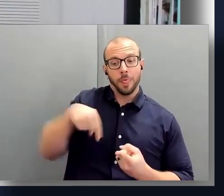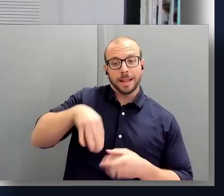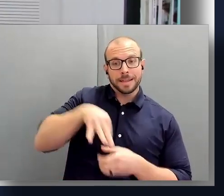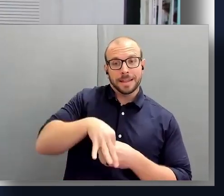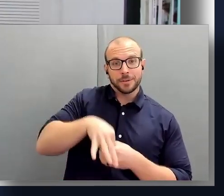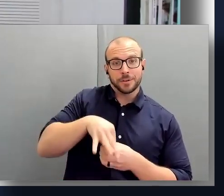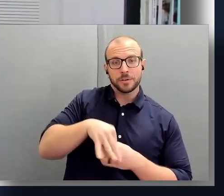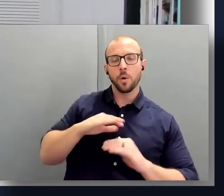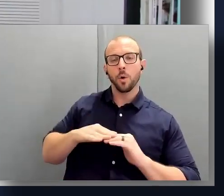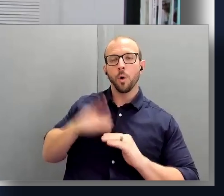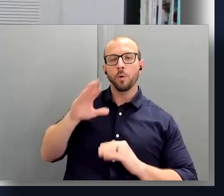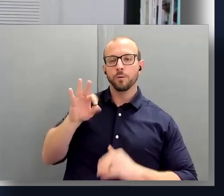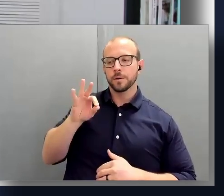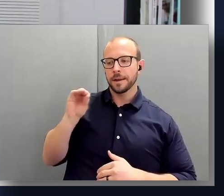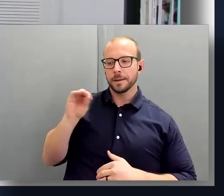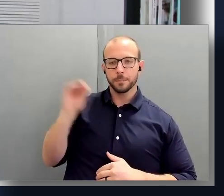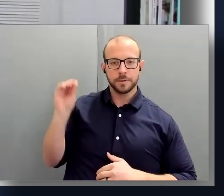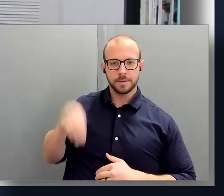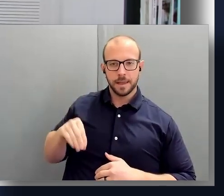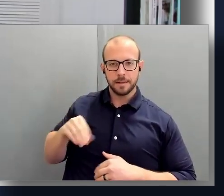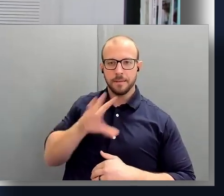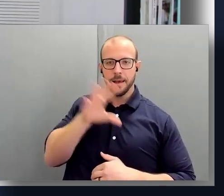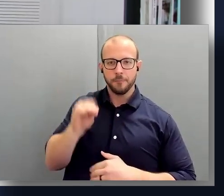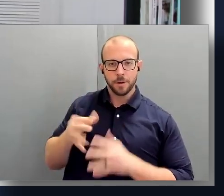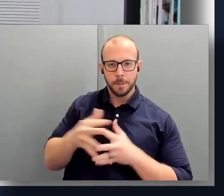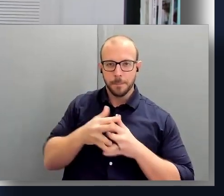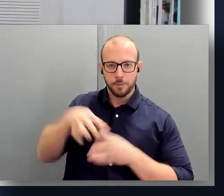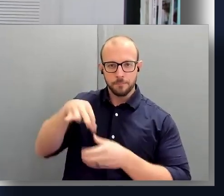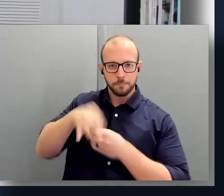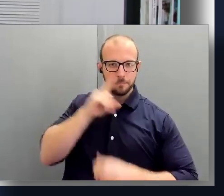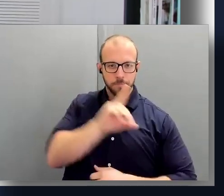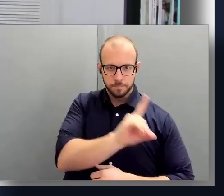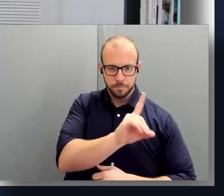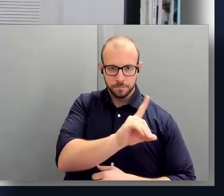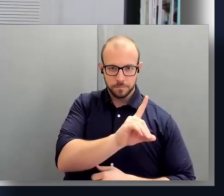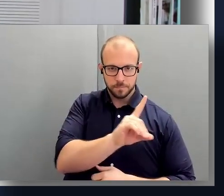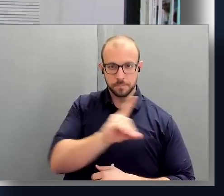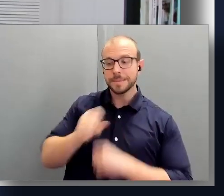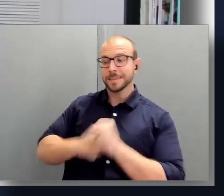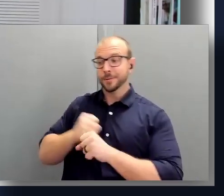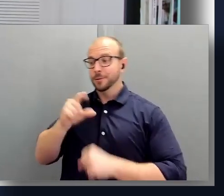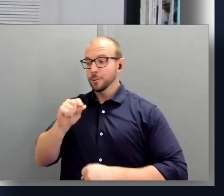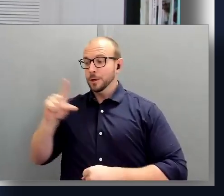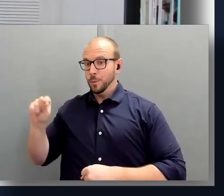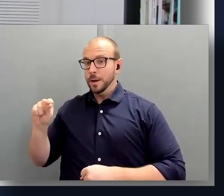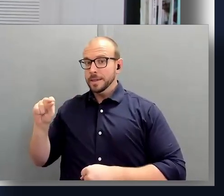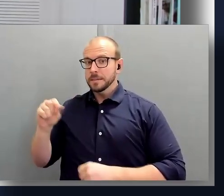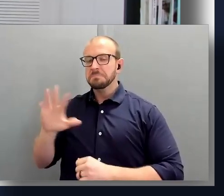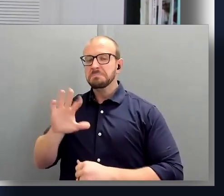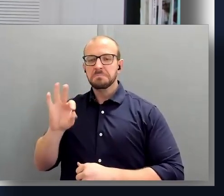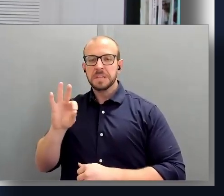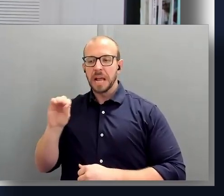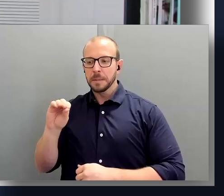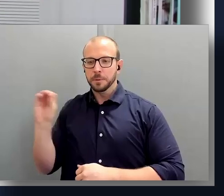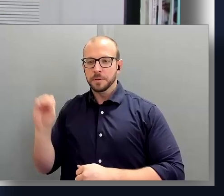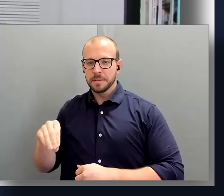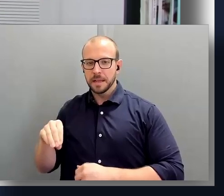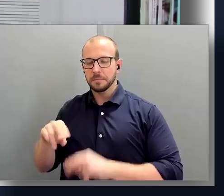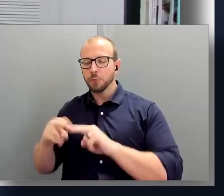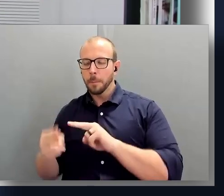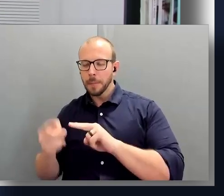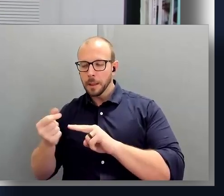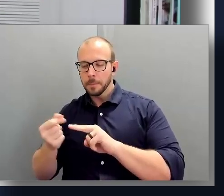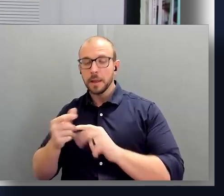this election, it was over 90%. In the 2024 election, that dropped slightly,